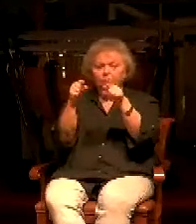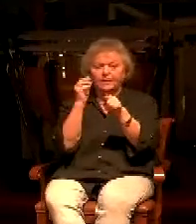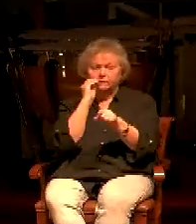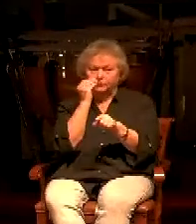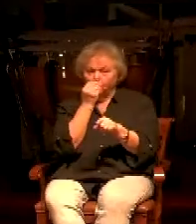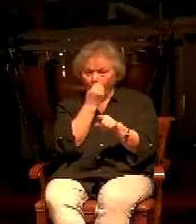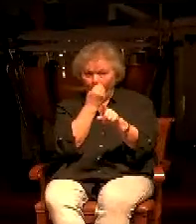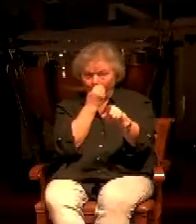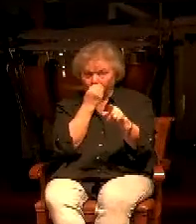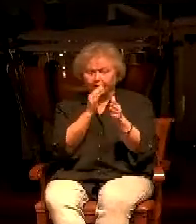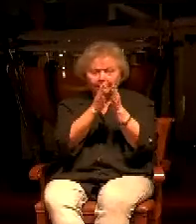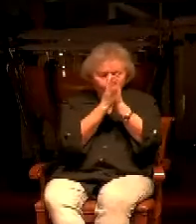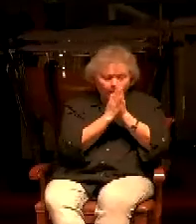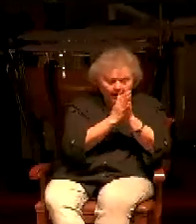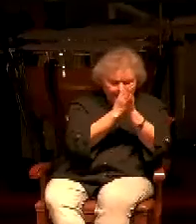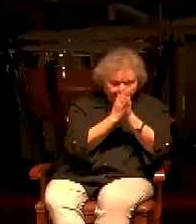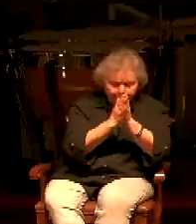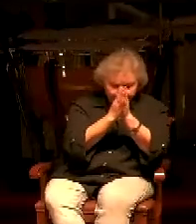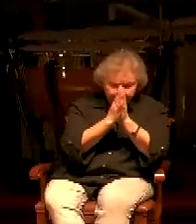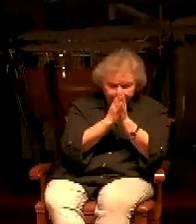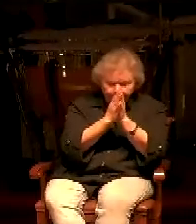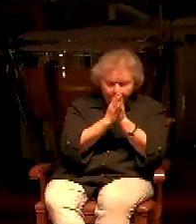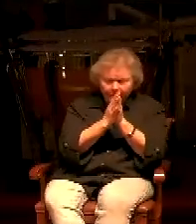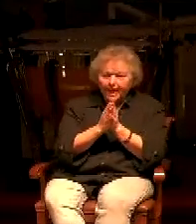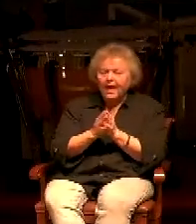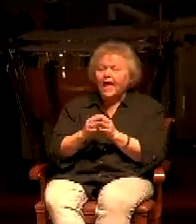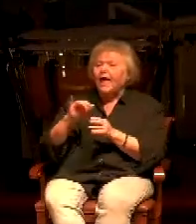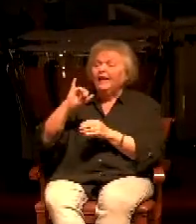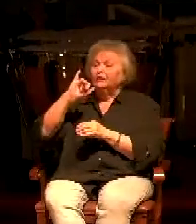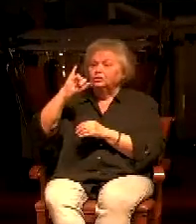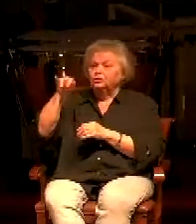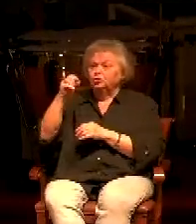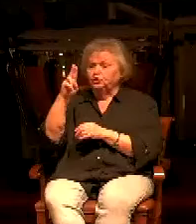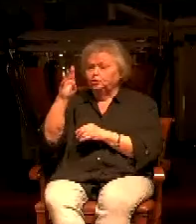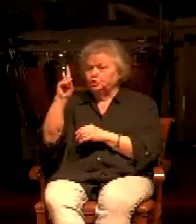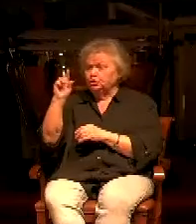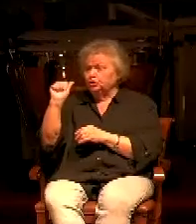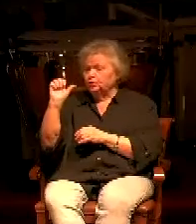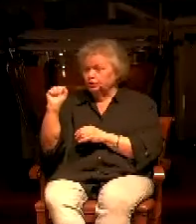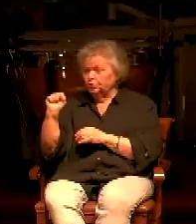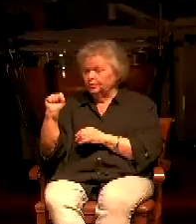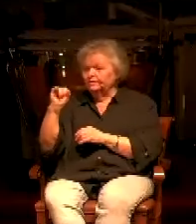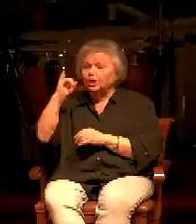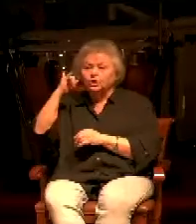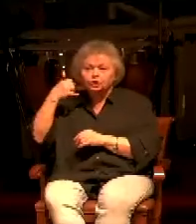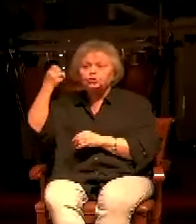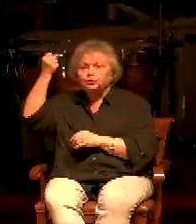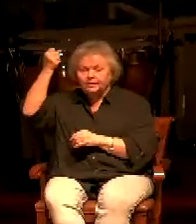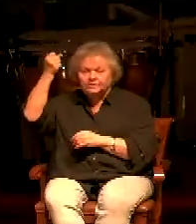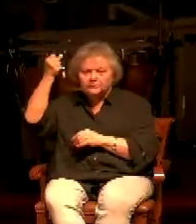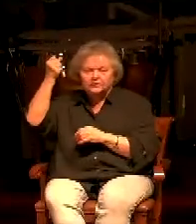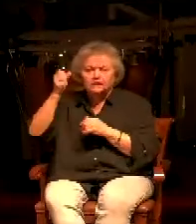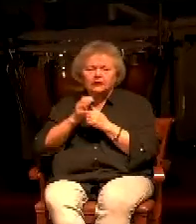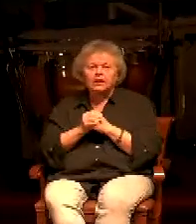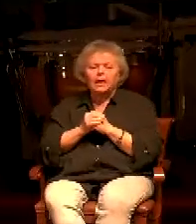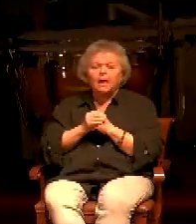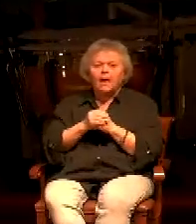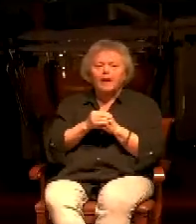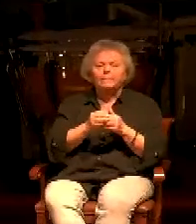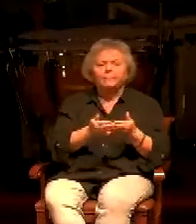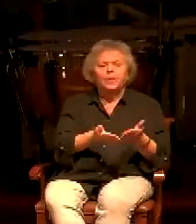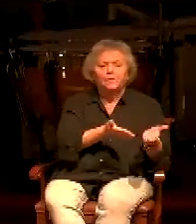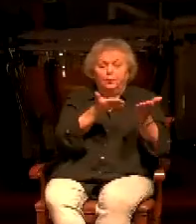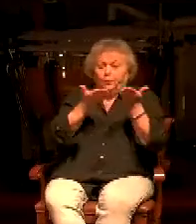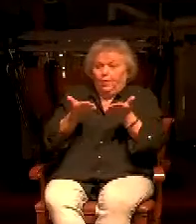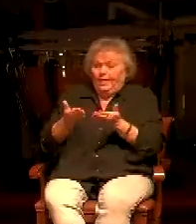to pray, and while he's praying, Judas, the betrayer, brings the Roman soldiers and the Jewish leaders into the garden.